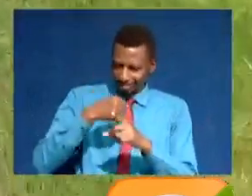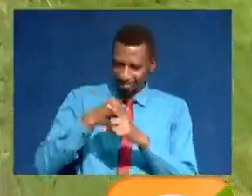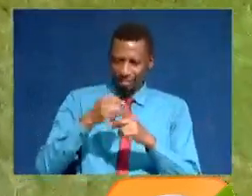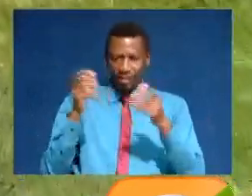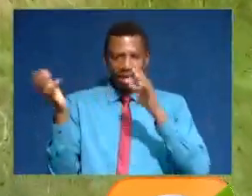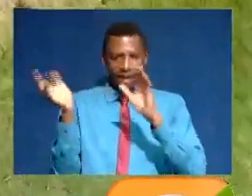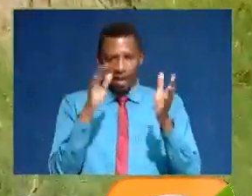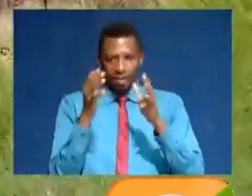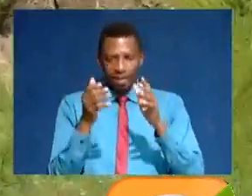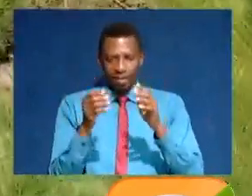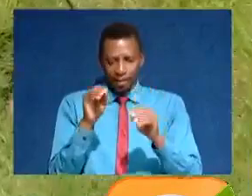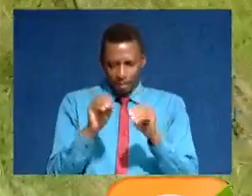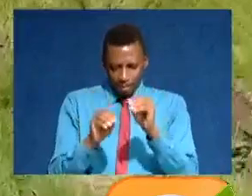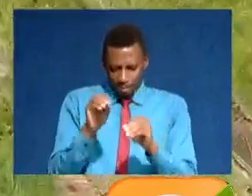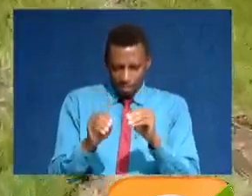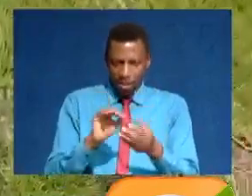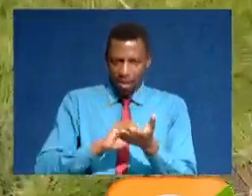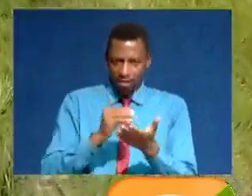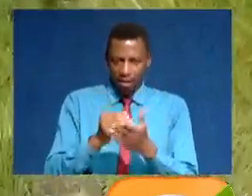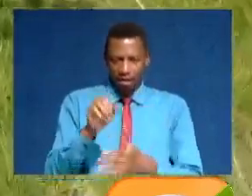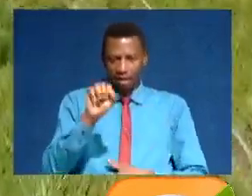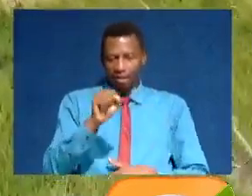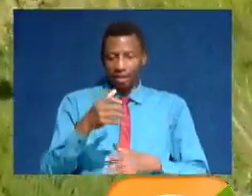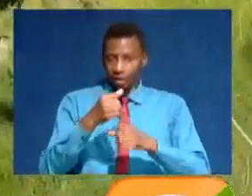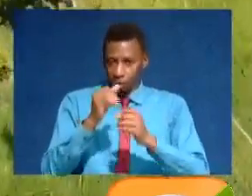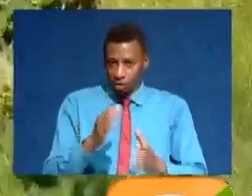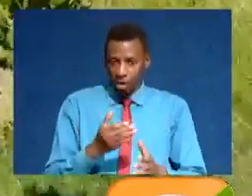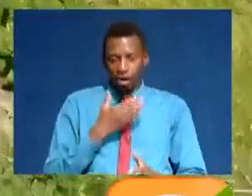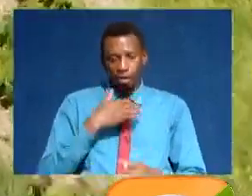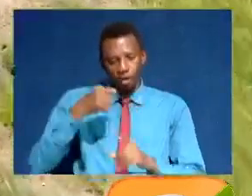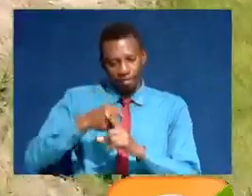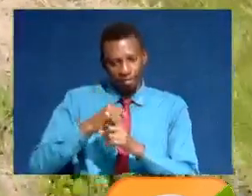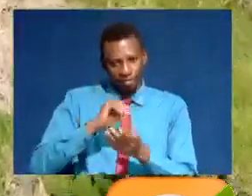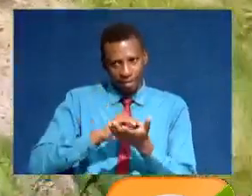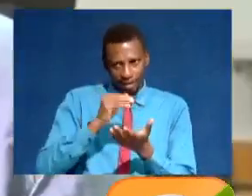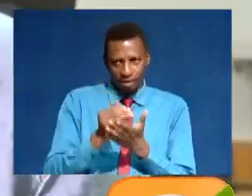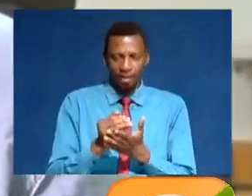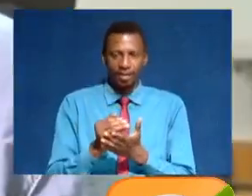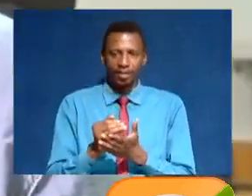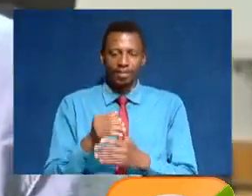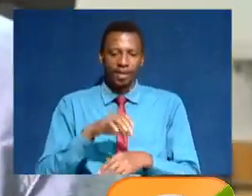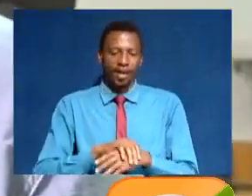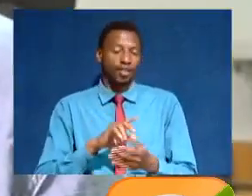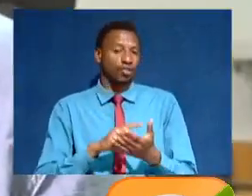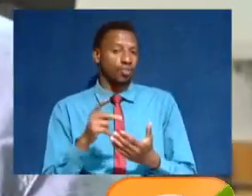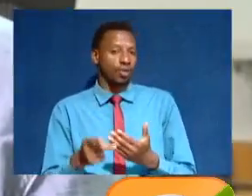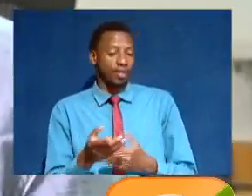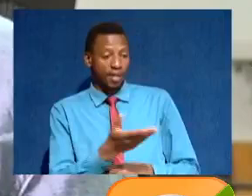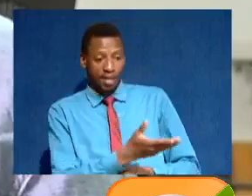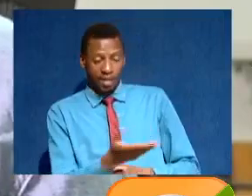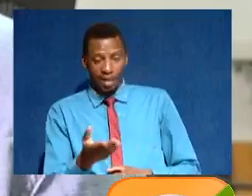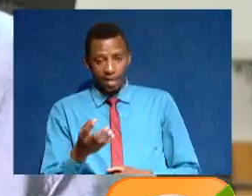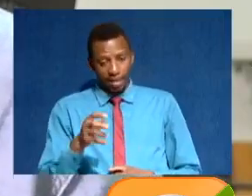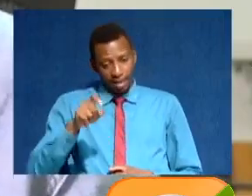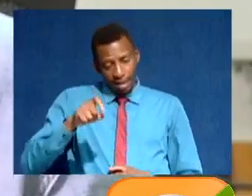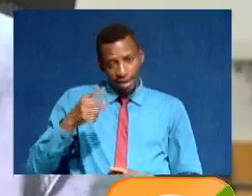funding. Stakeholders are pushing for funds to support local sustainable restoration projects. They need to see evidence, and this is